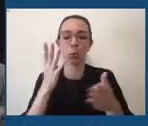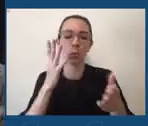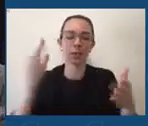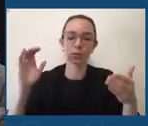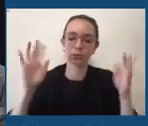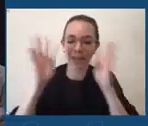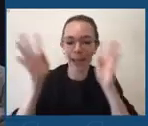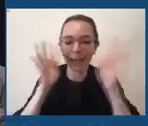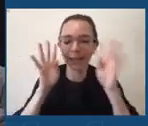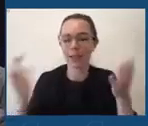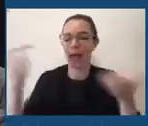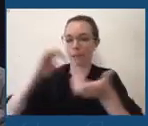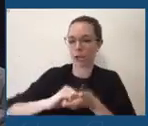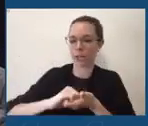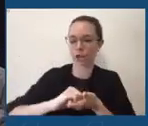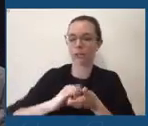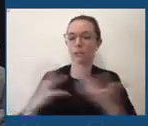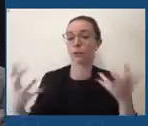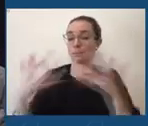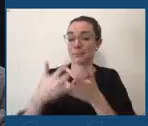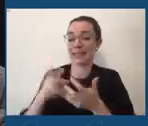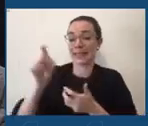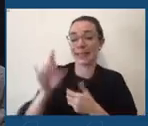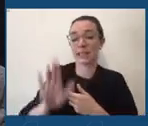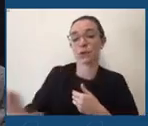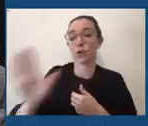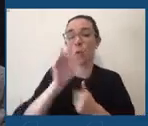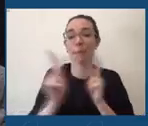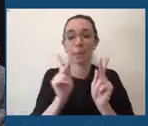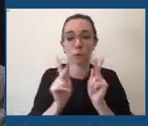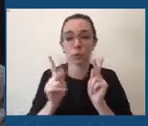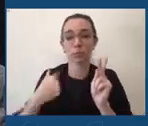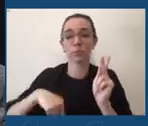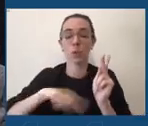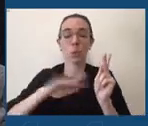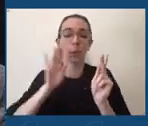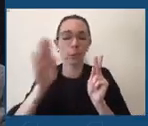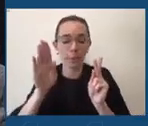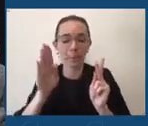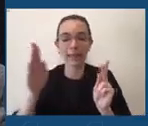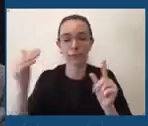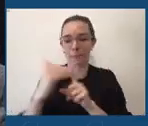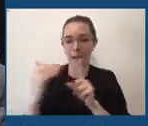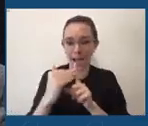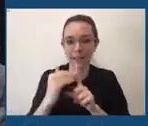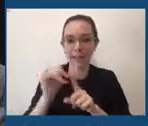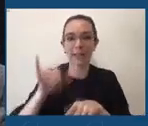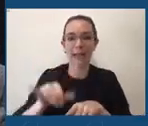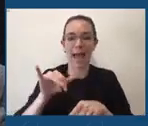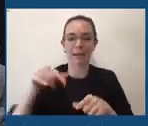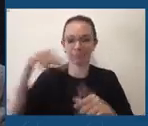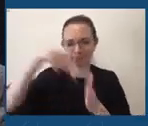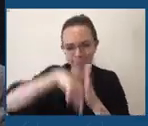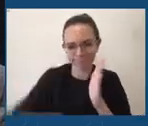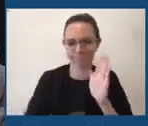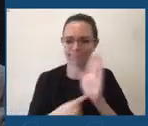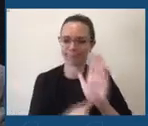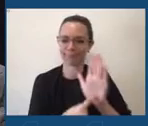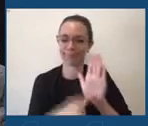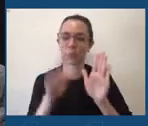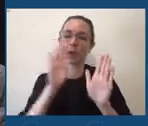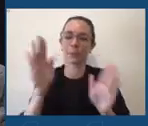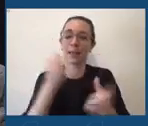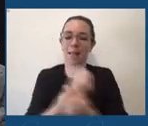to meet the needs of your people, that we will be reminded that the undergirding ethos will always be love, and that we